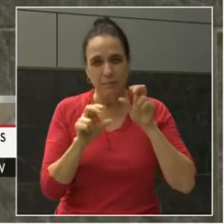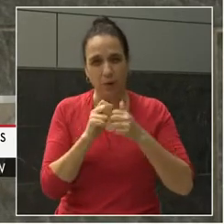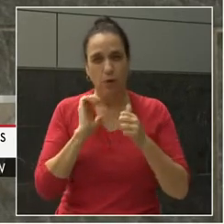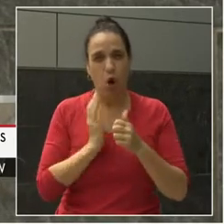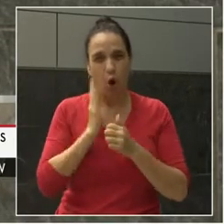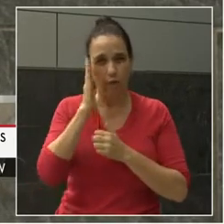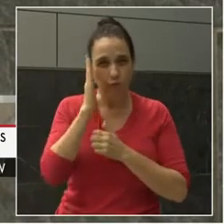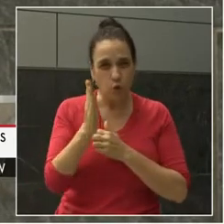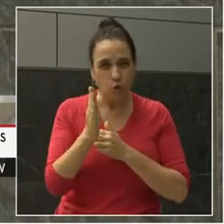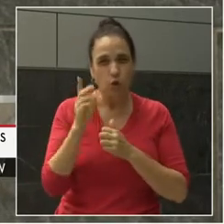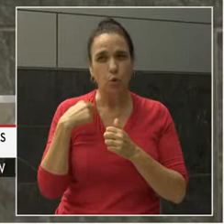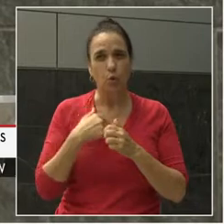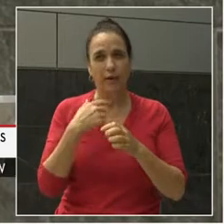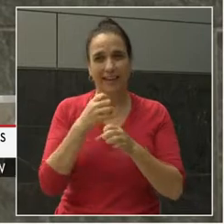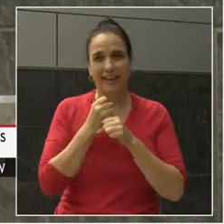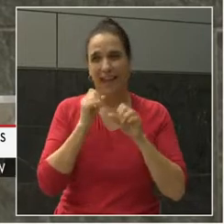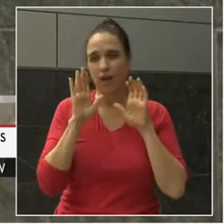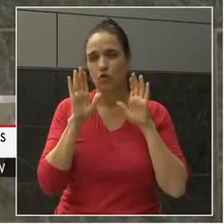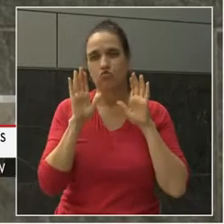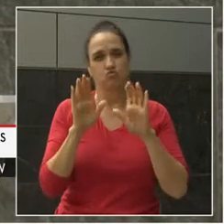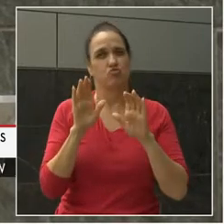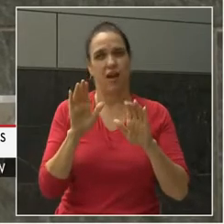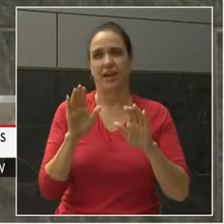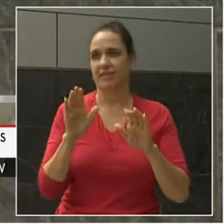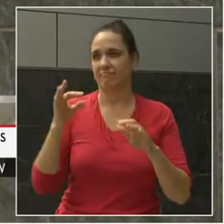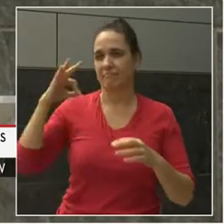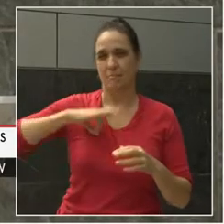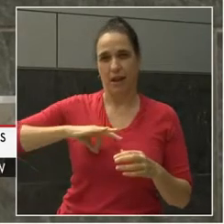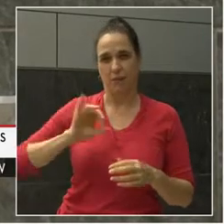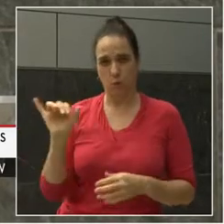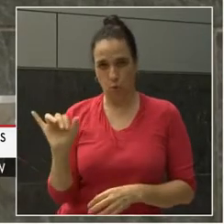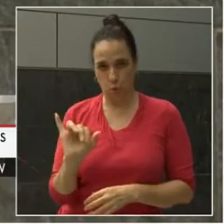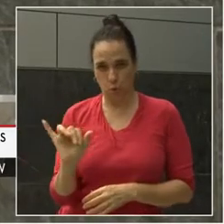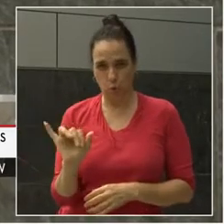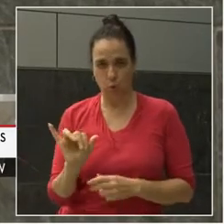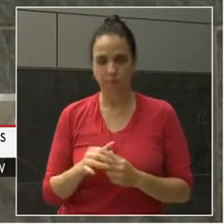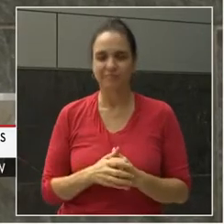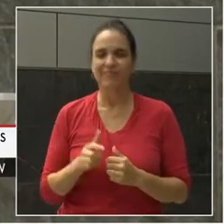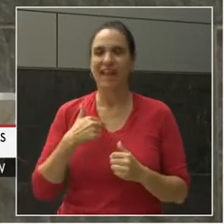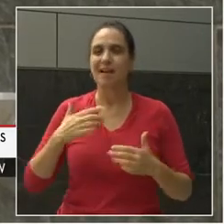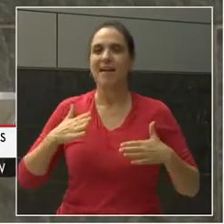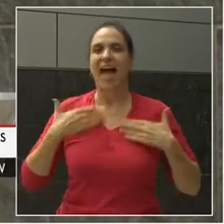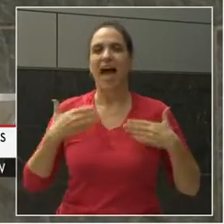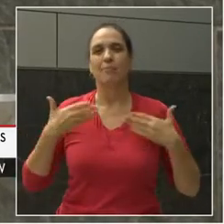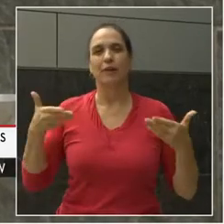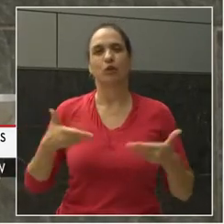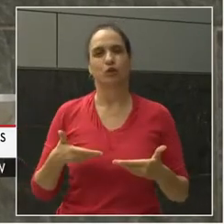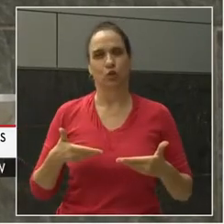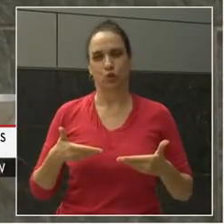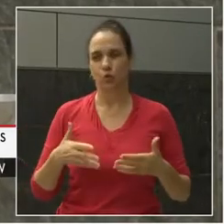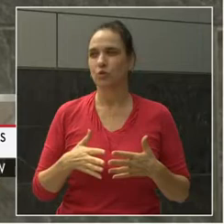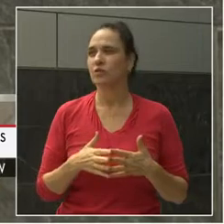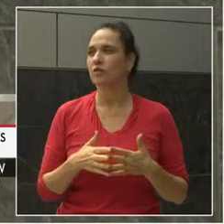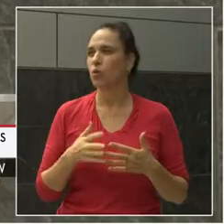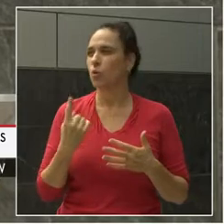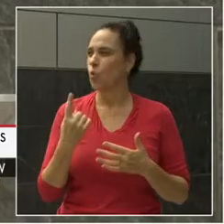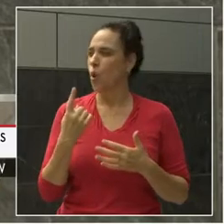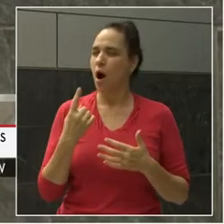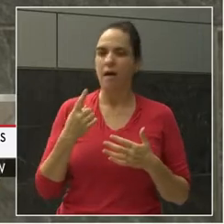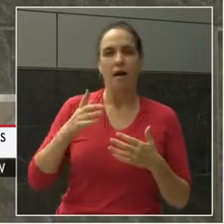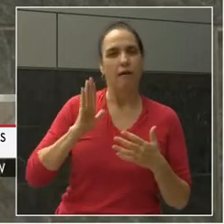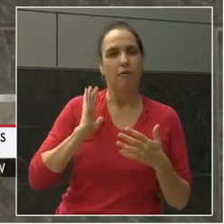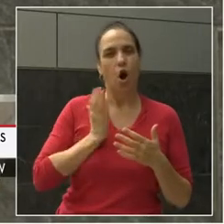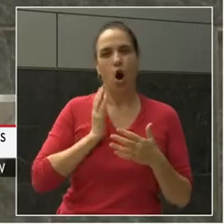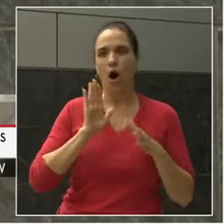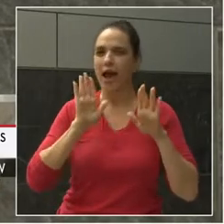future, and we get a great return. I'm very pleased to introduce one of those outstanding interns